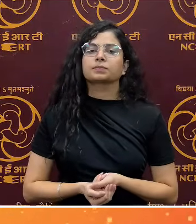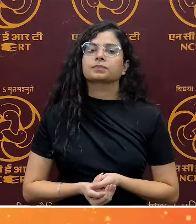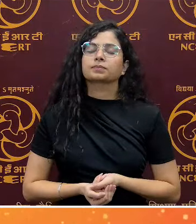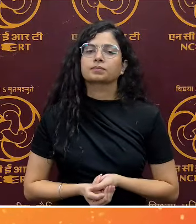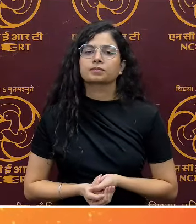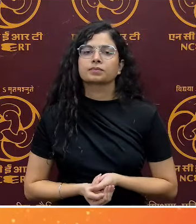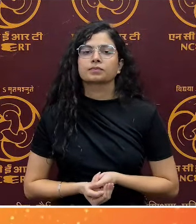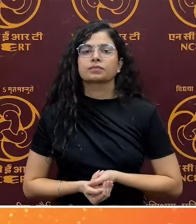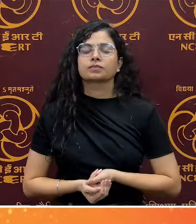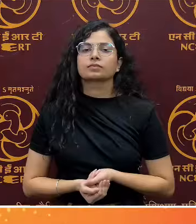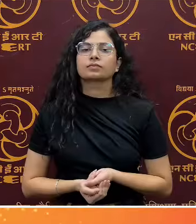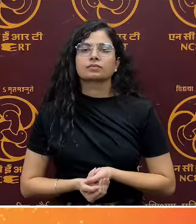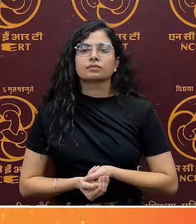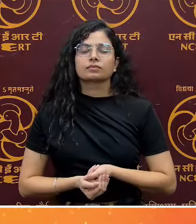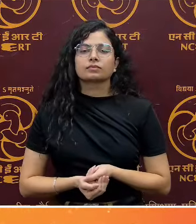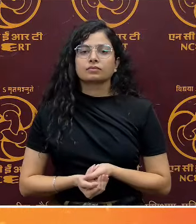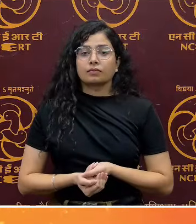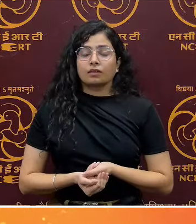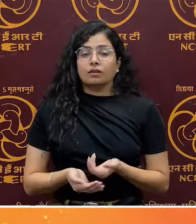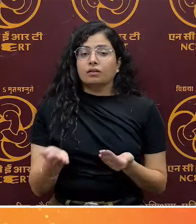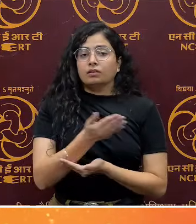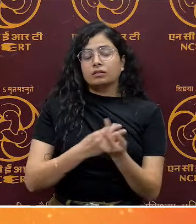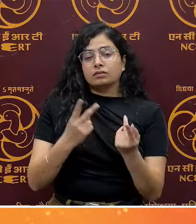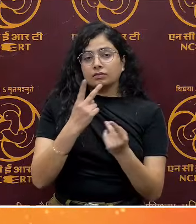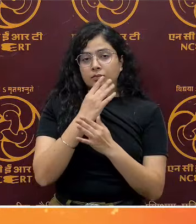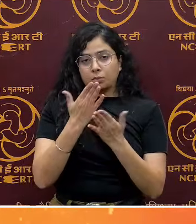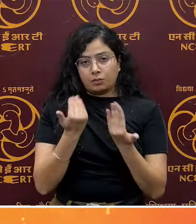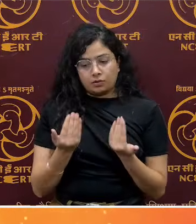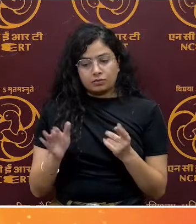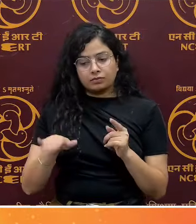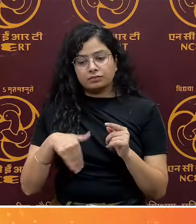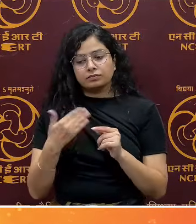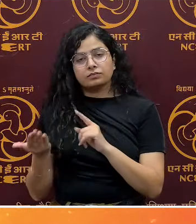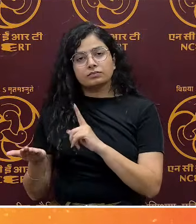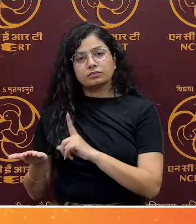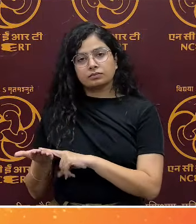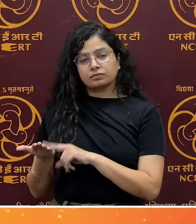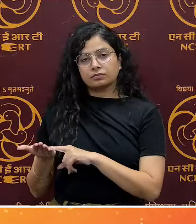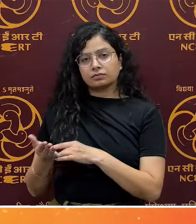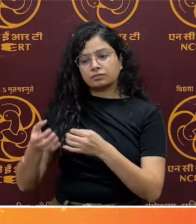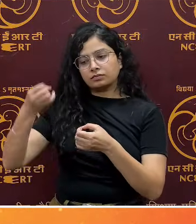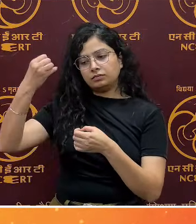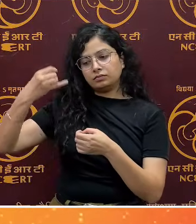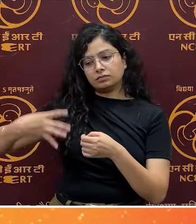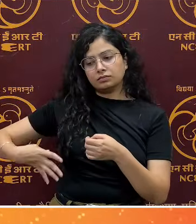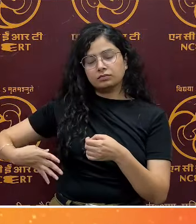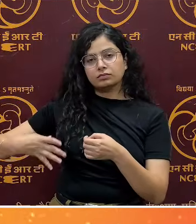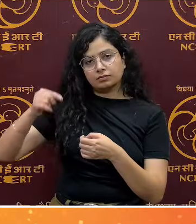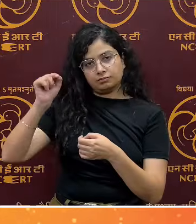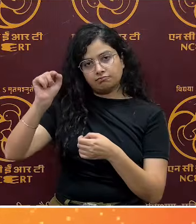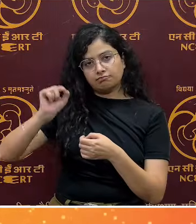If you can see on the right hand side, there is a list of content.